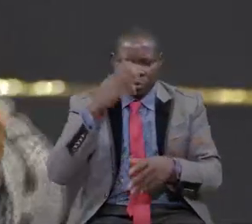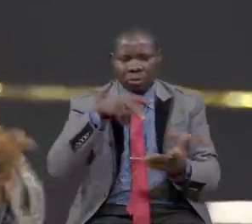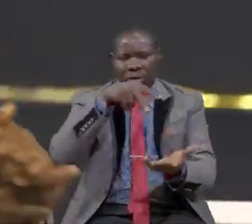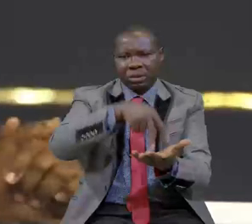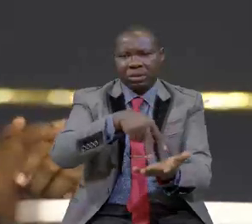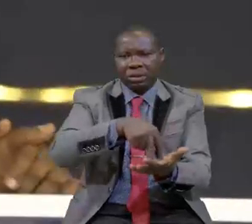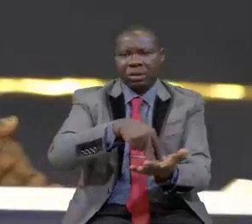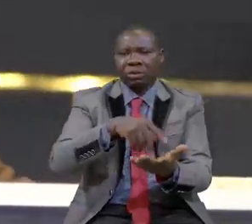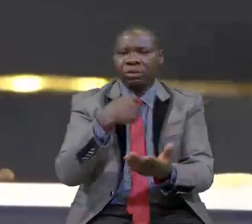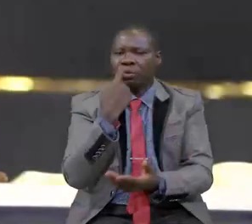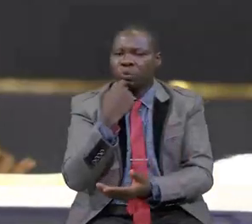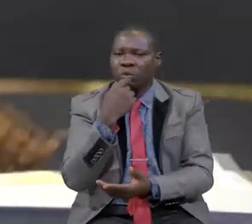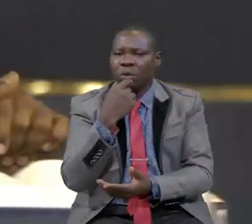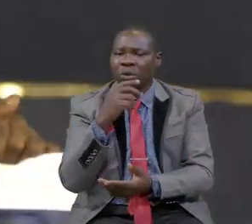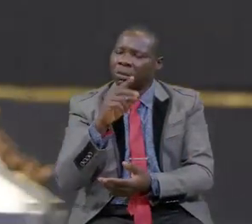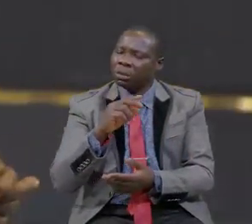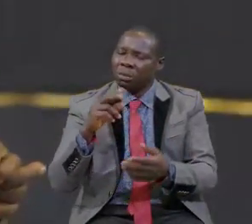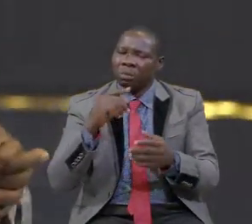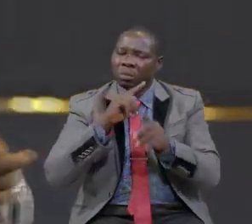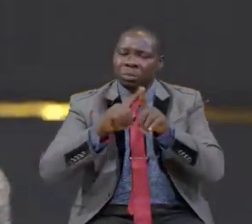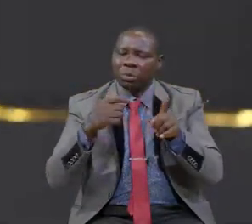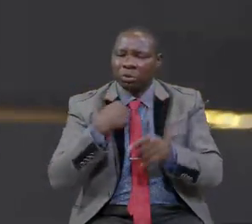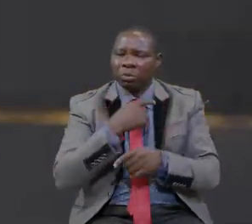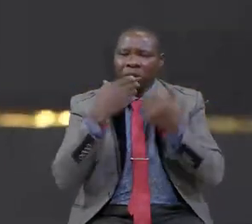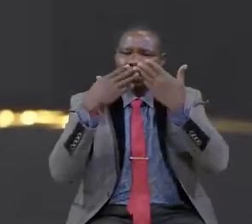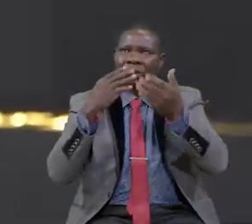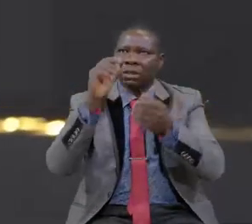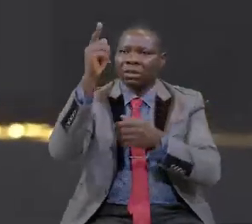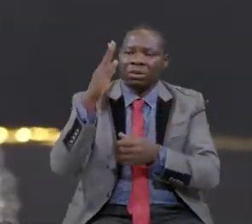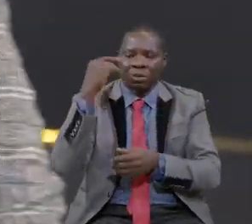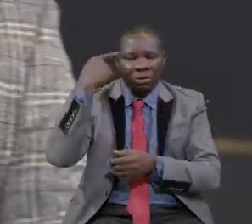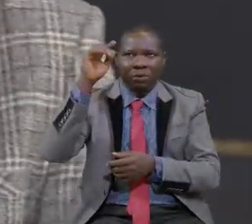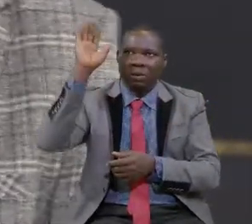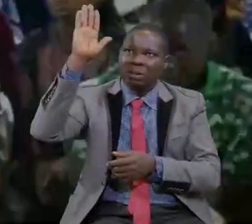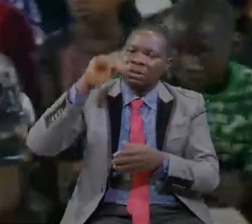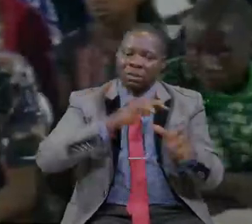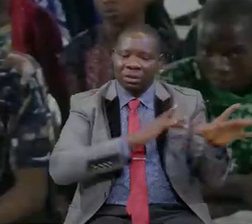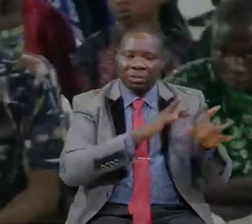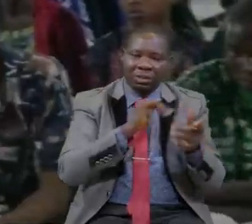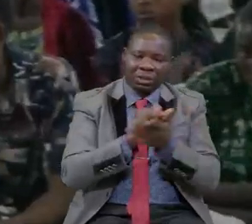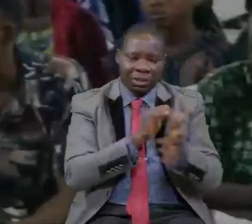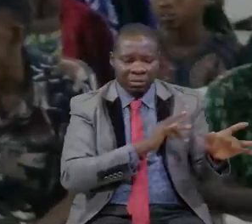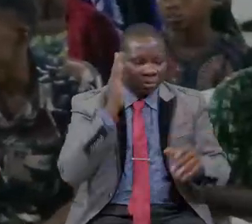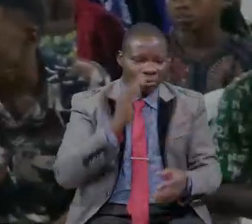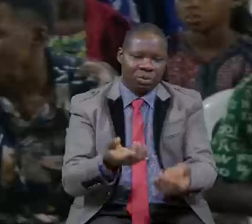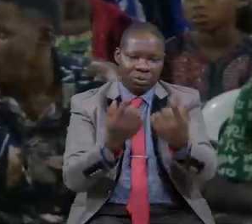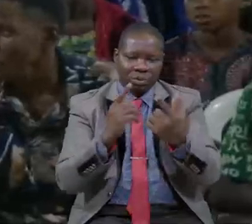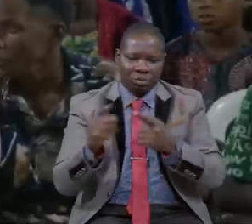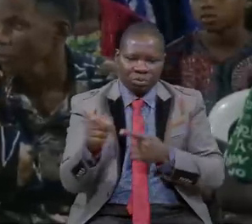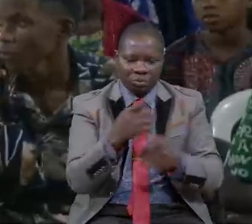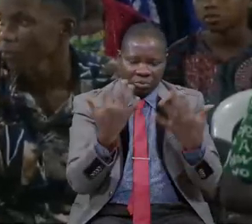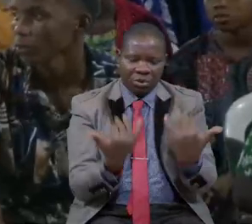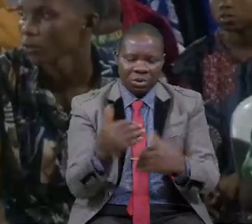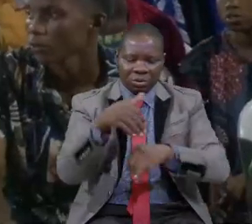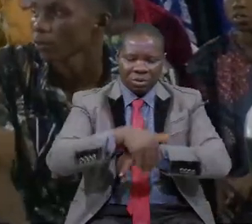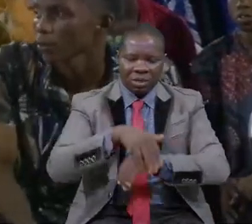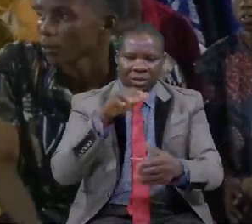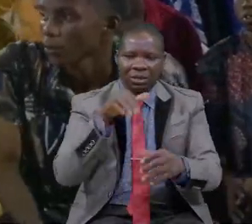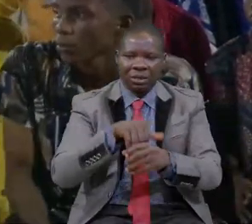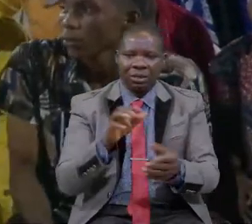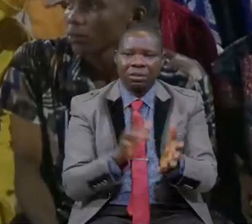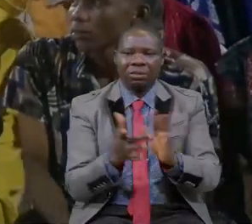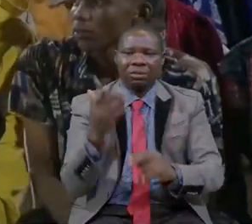we thank God for his mercy. That mercy will come to you tonight. And then it says, and with